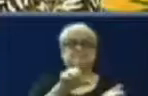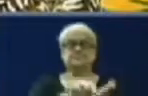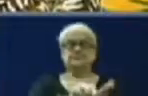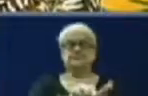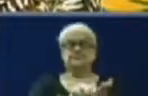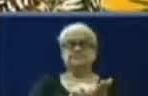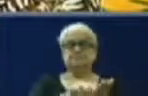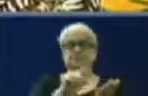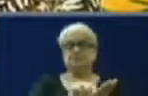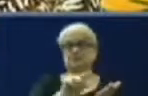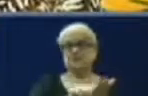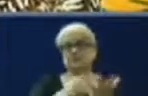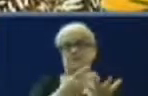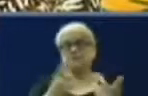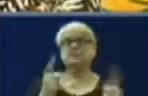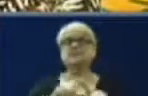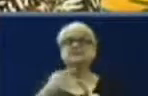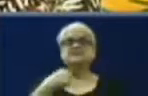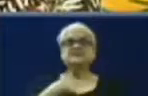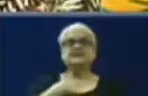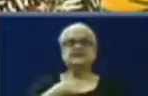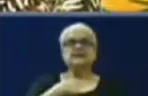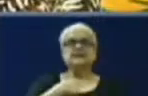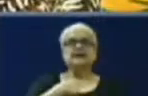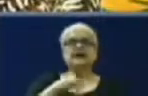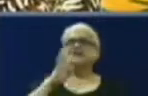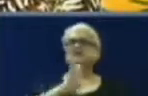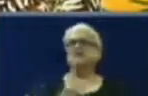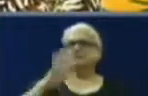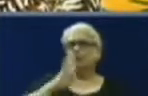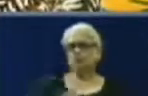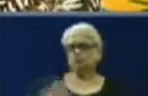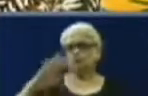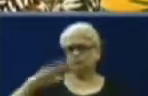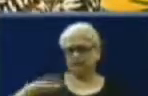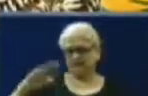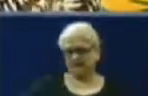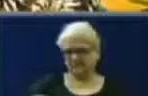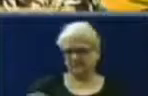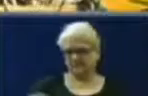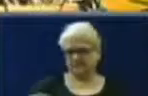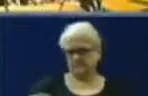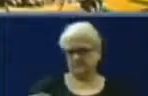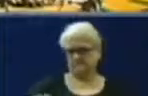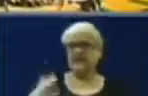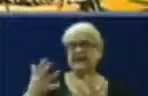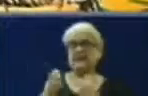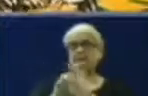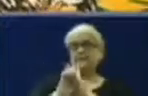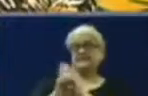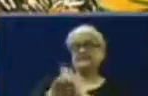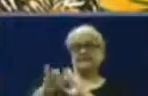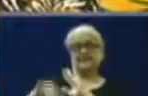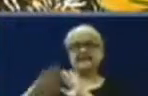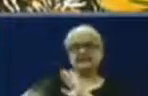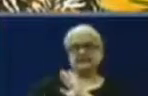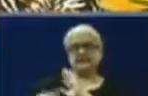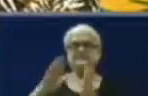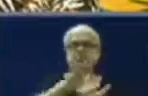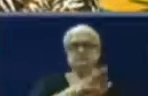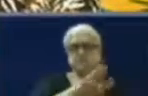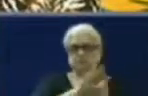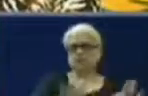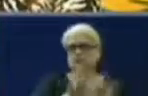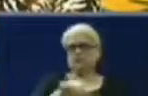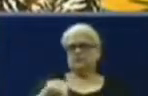addressed this with the Courier, but she said, I have a 4-year-old child and I want to be an example. So